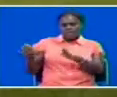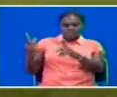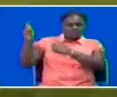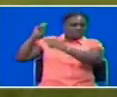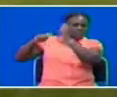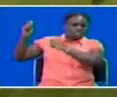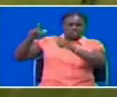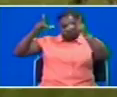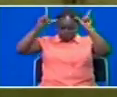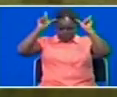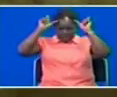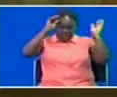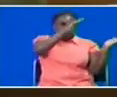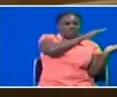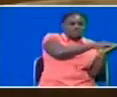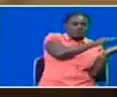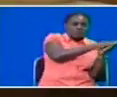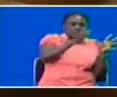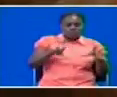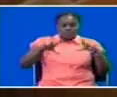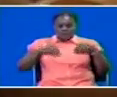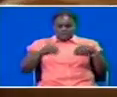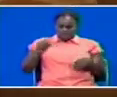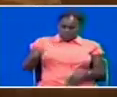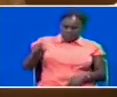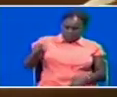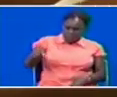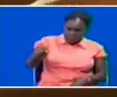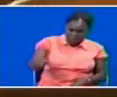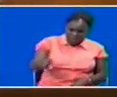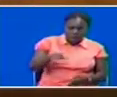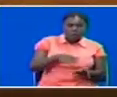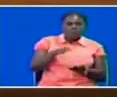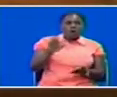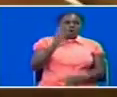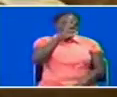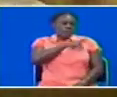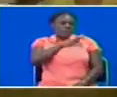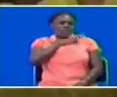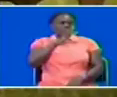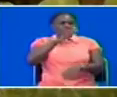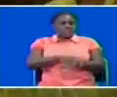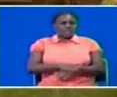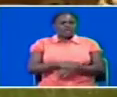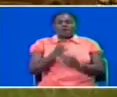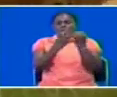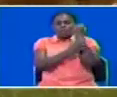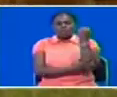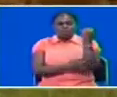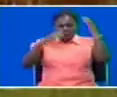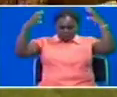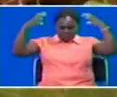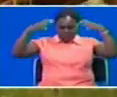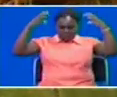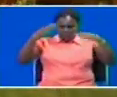of livestock farming in favor of growing crops. In an effort to increase their income, poor rainfall over the past several